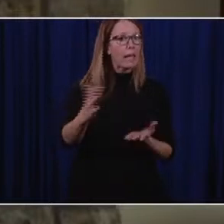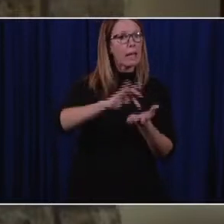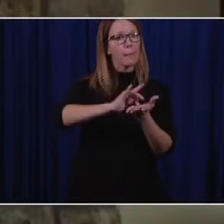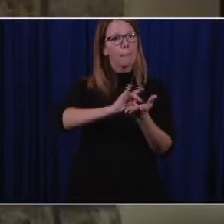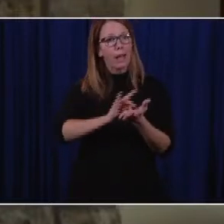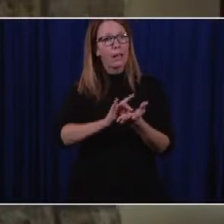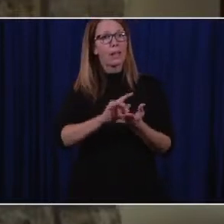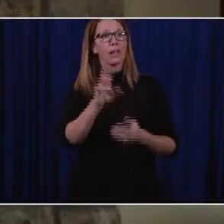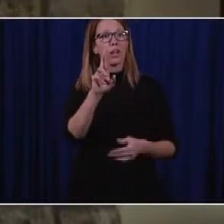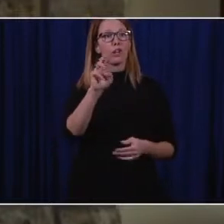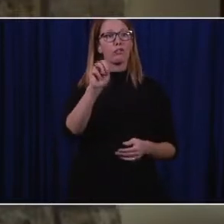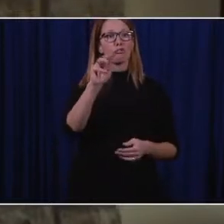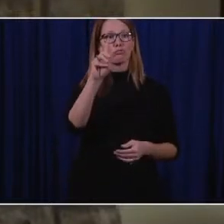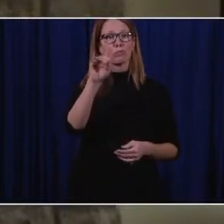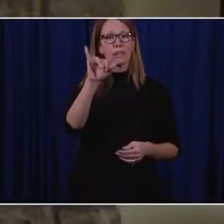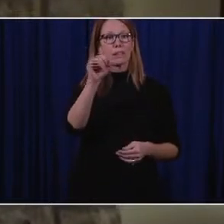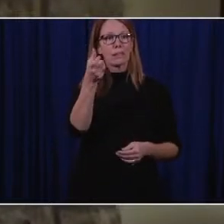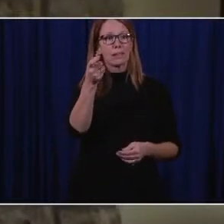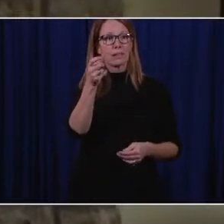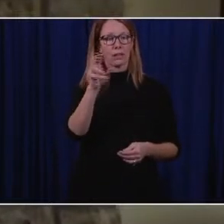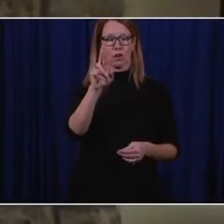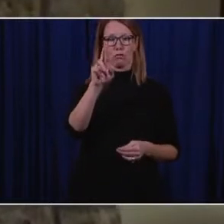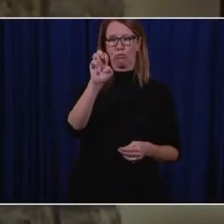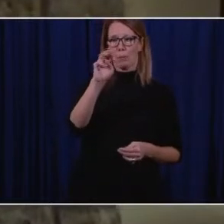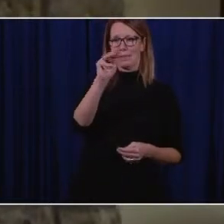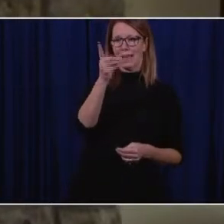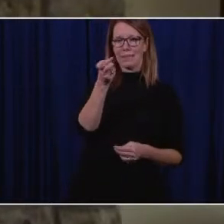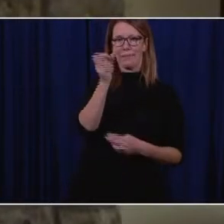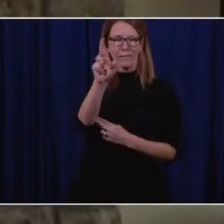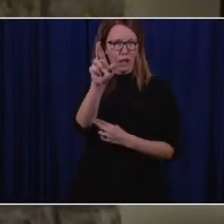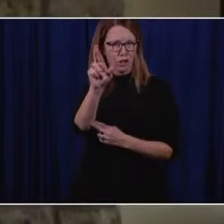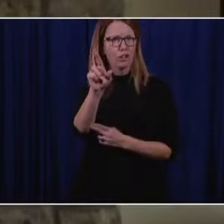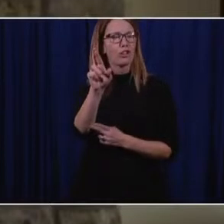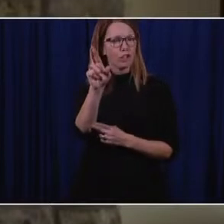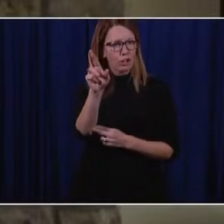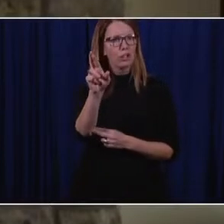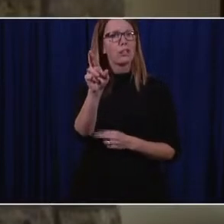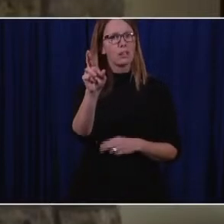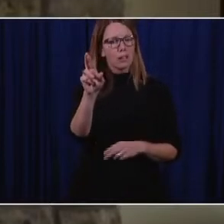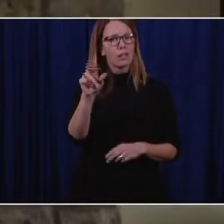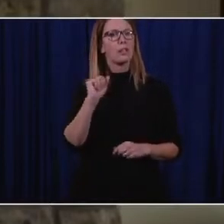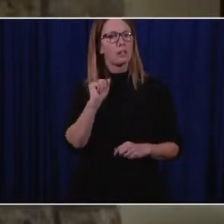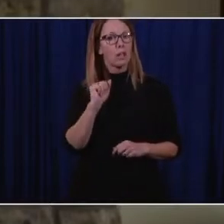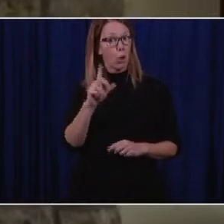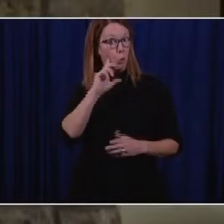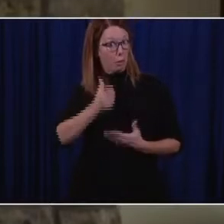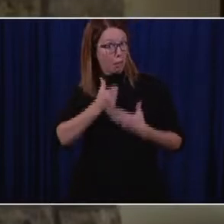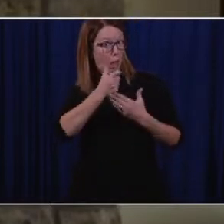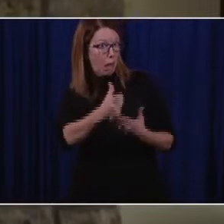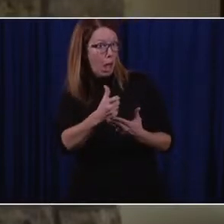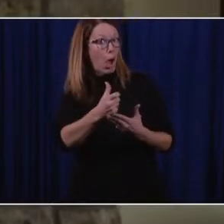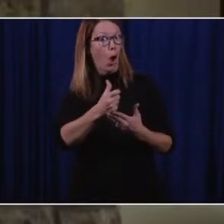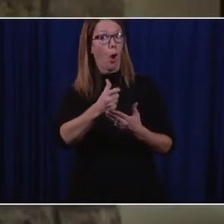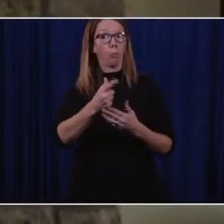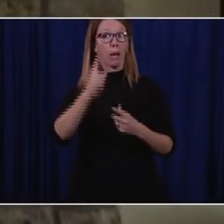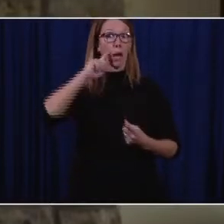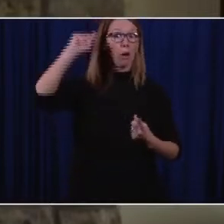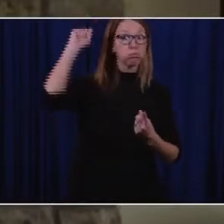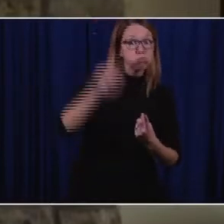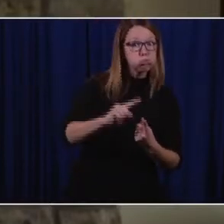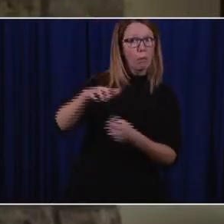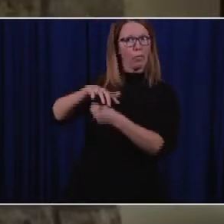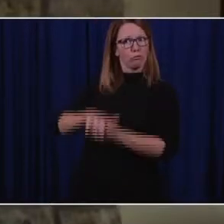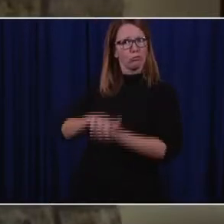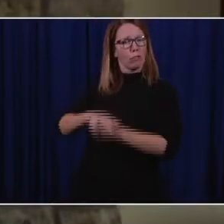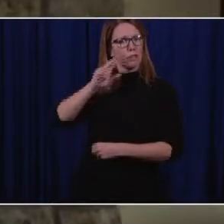take orally. Is it possible to get therapies to people more proactively? And would that help take some of the pressure off hospitals? And would it